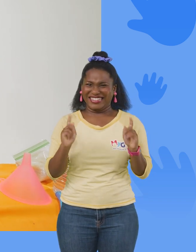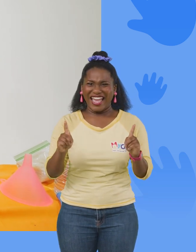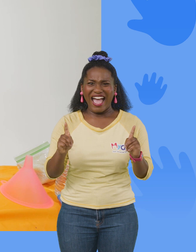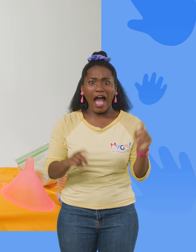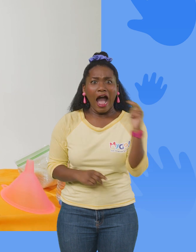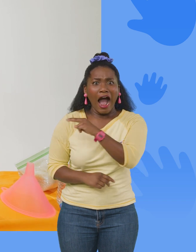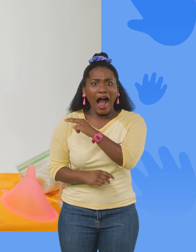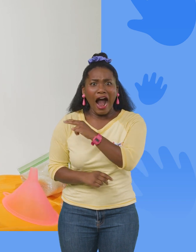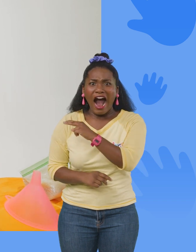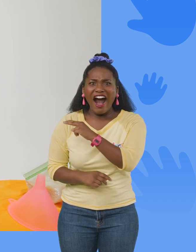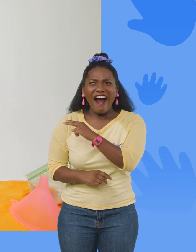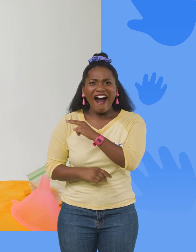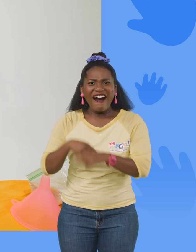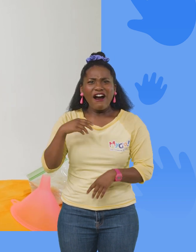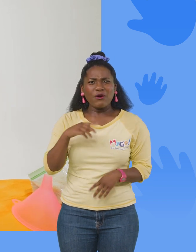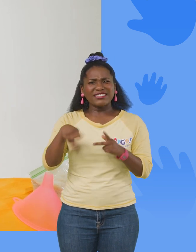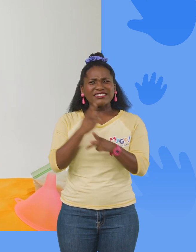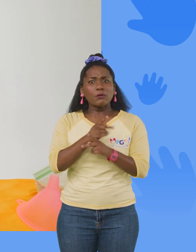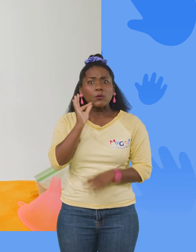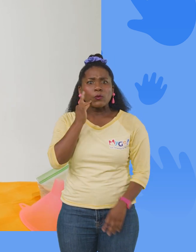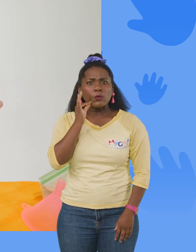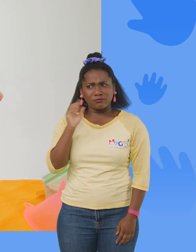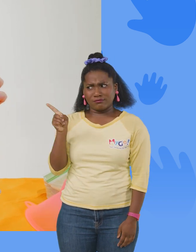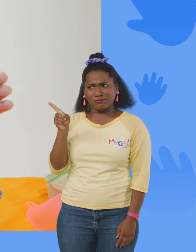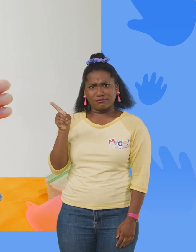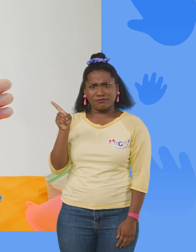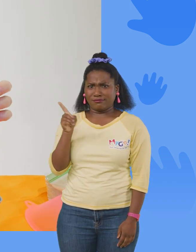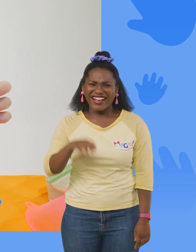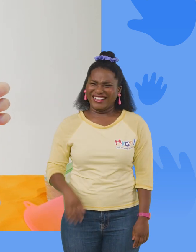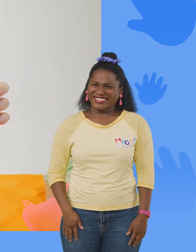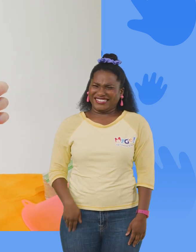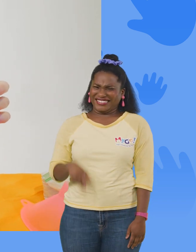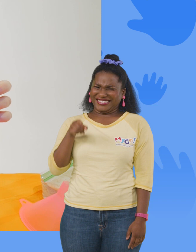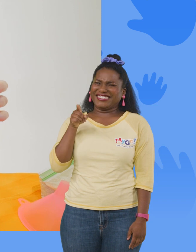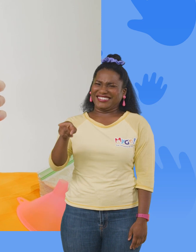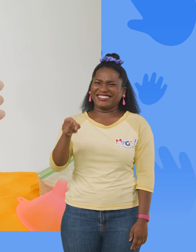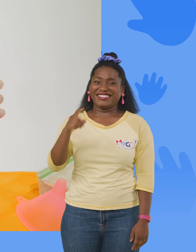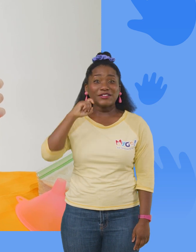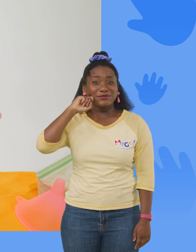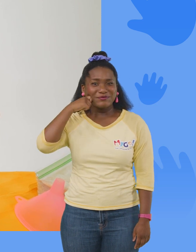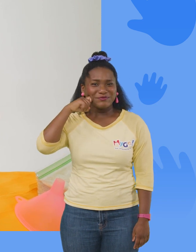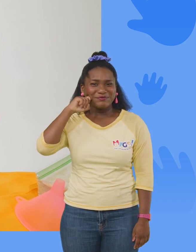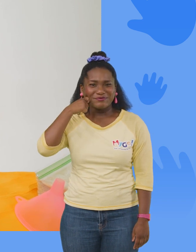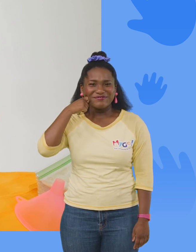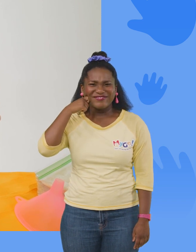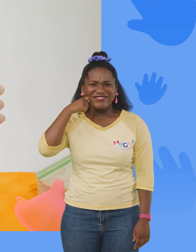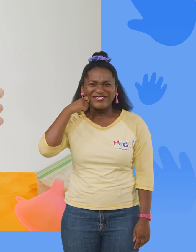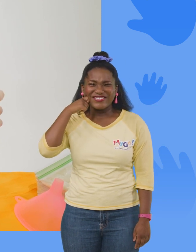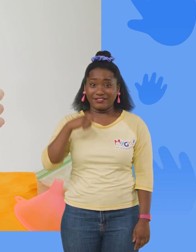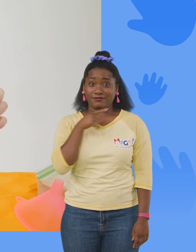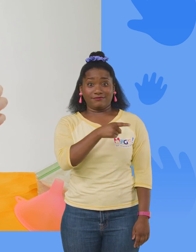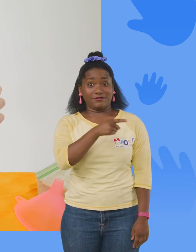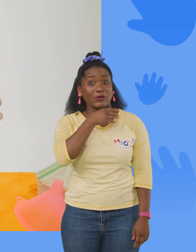Hey, check these out. What kind of fruit are these? Do you know? Yeah, this one is an apple